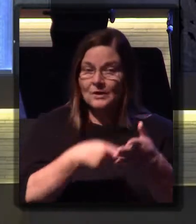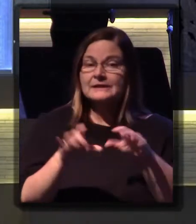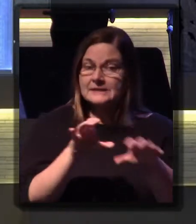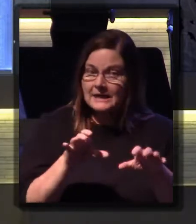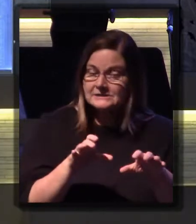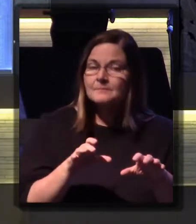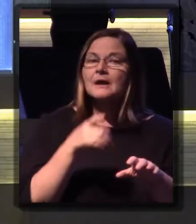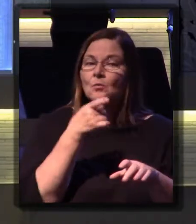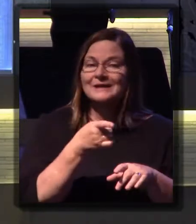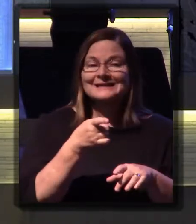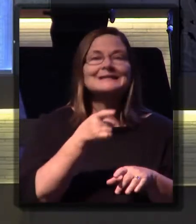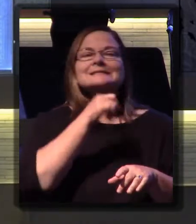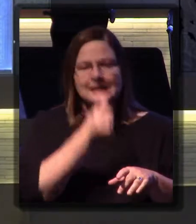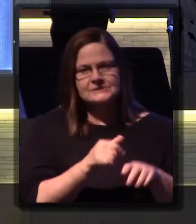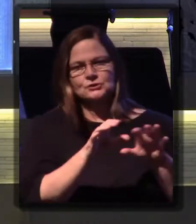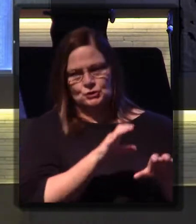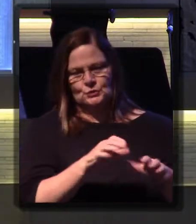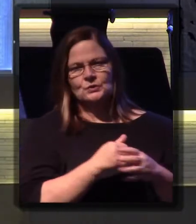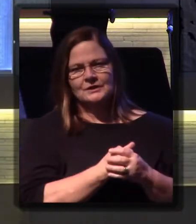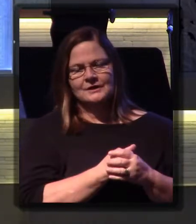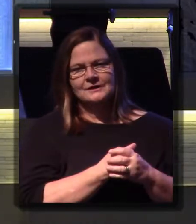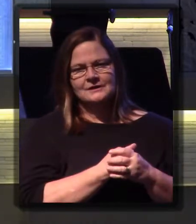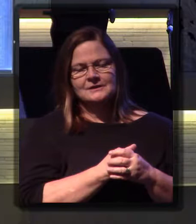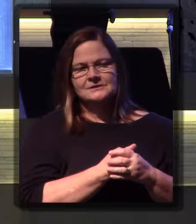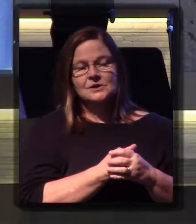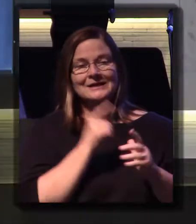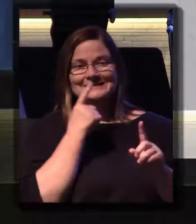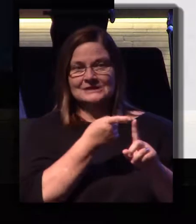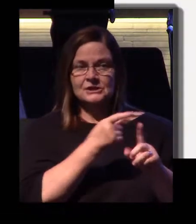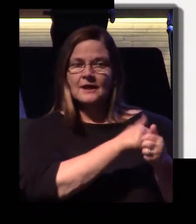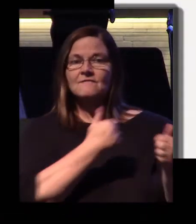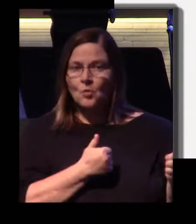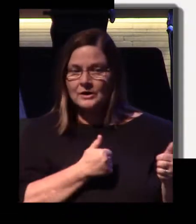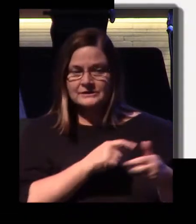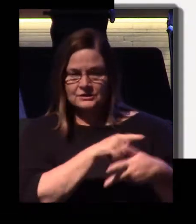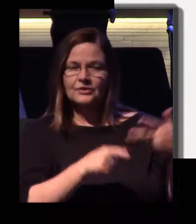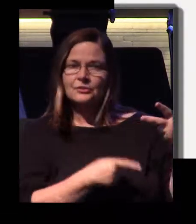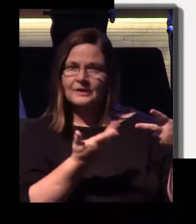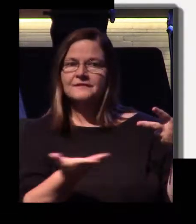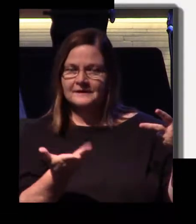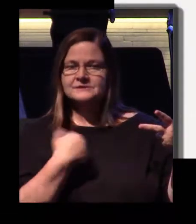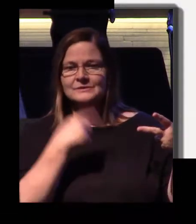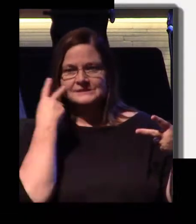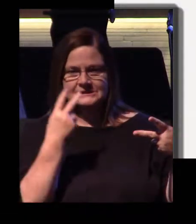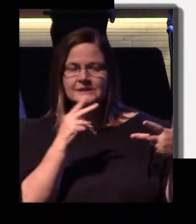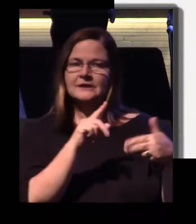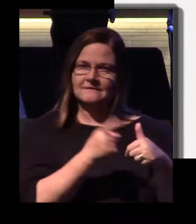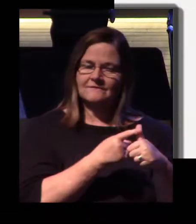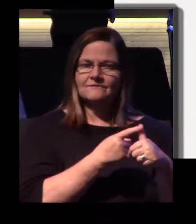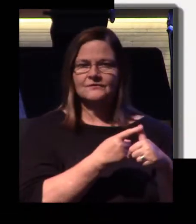This person who is blessed is described not by what he does do, first of all, but by what he does not do. So